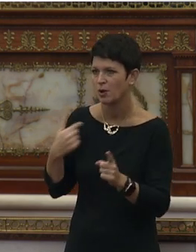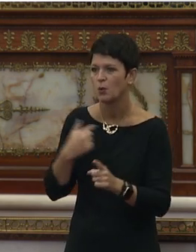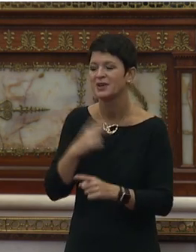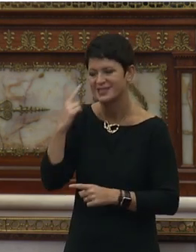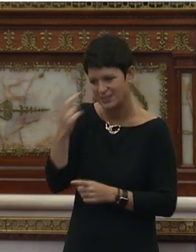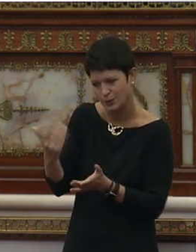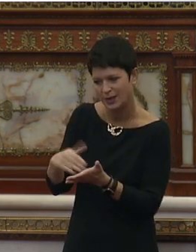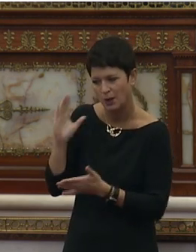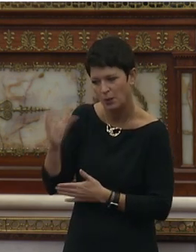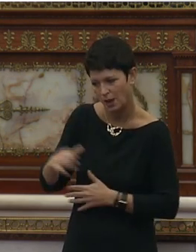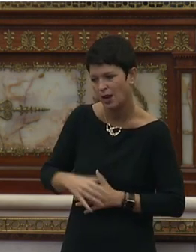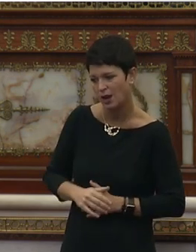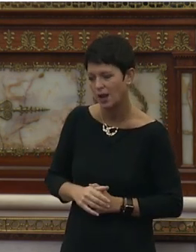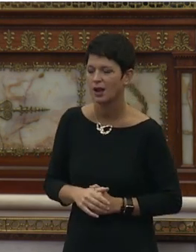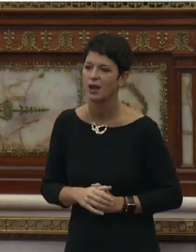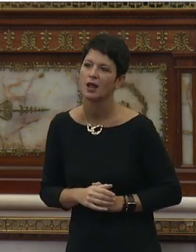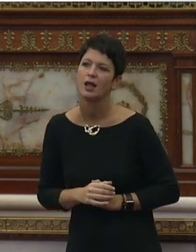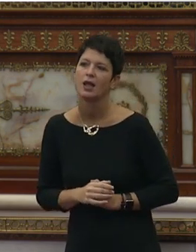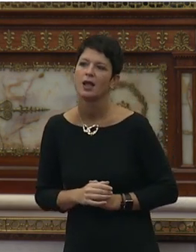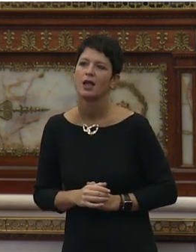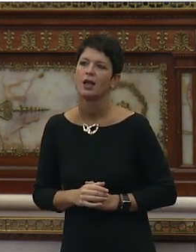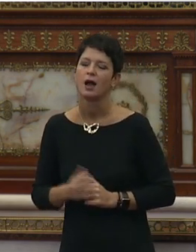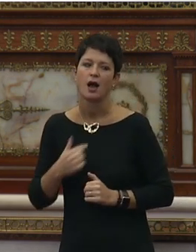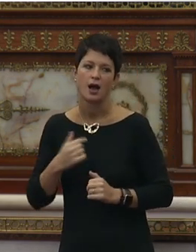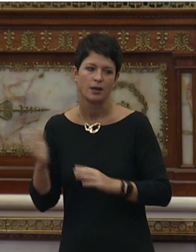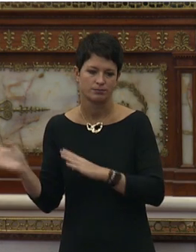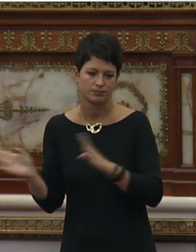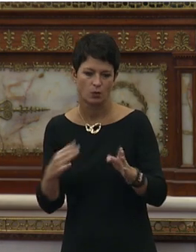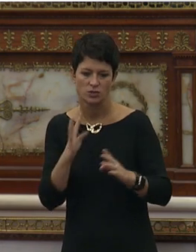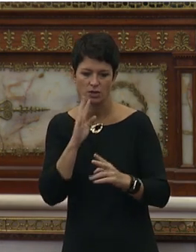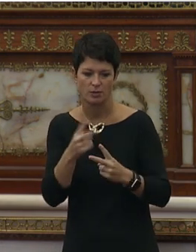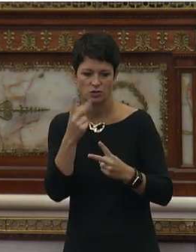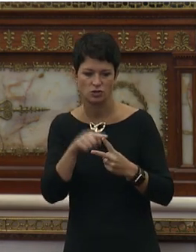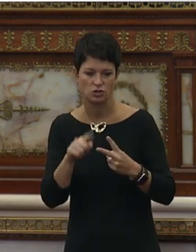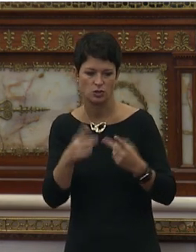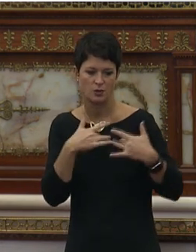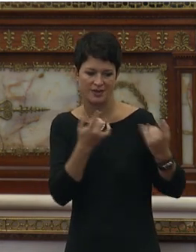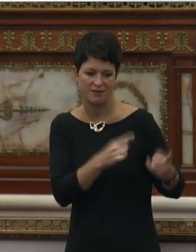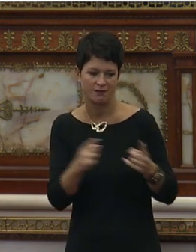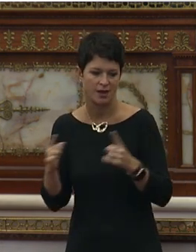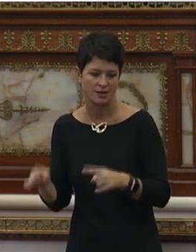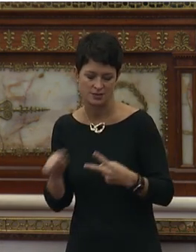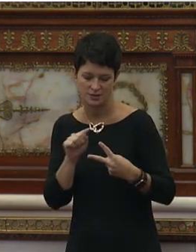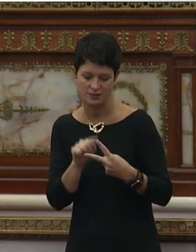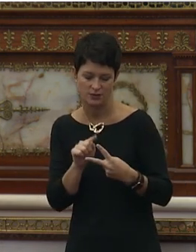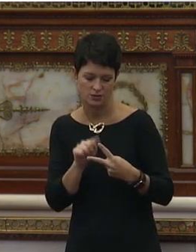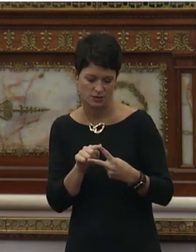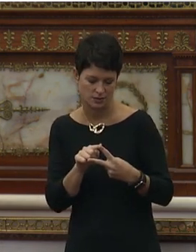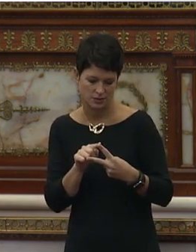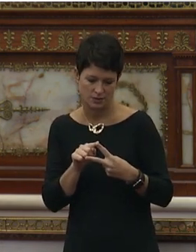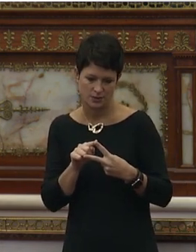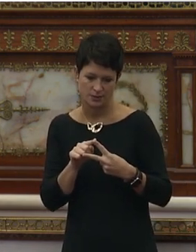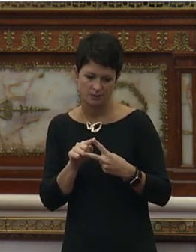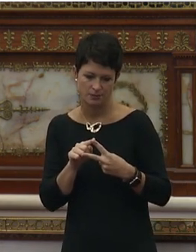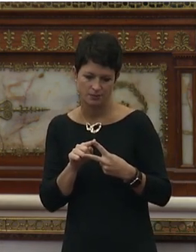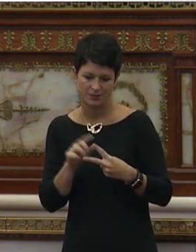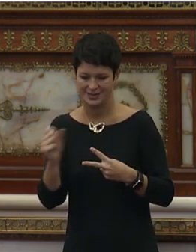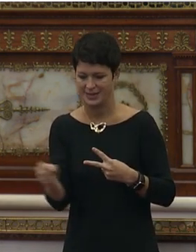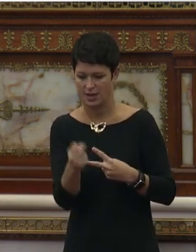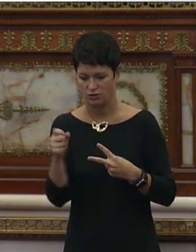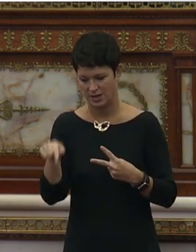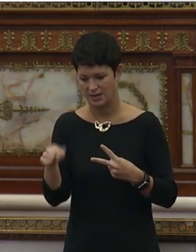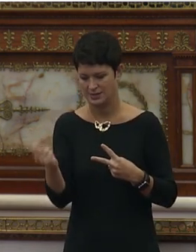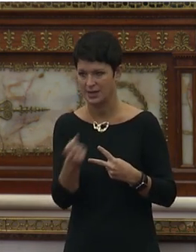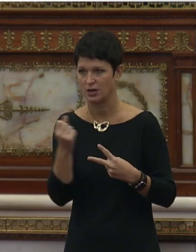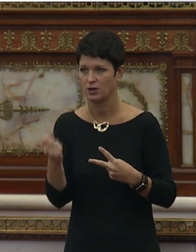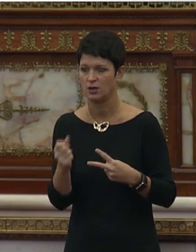see you again. I want to talk about two events. The first one is Saturday.